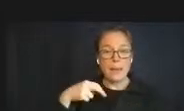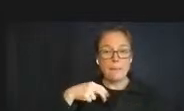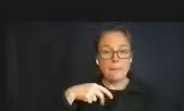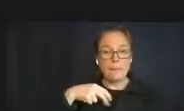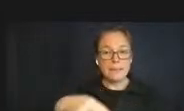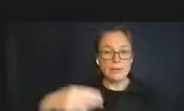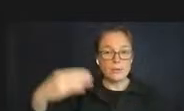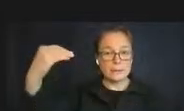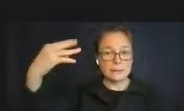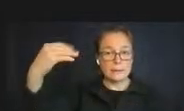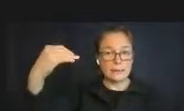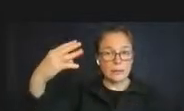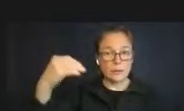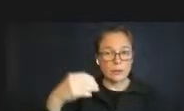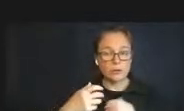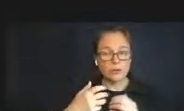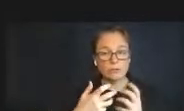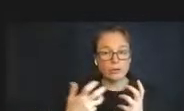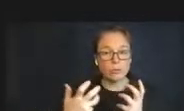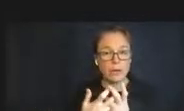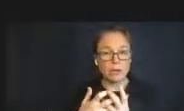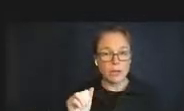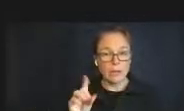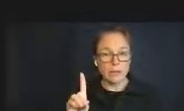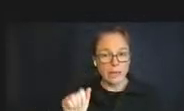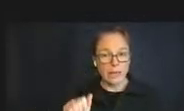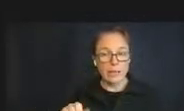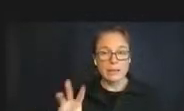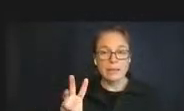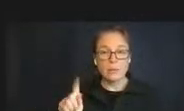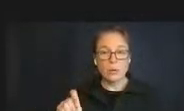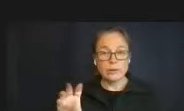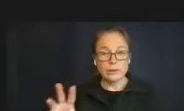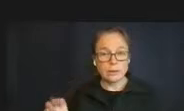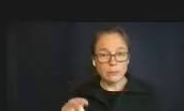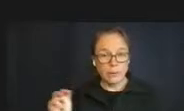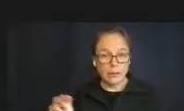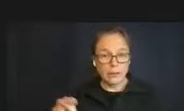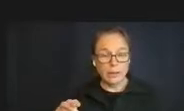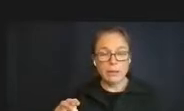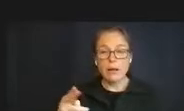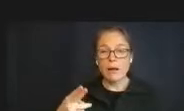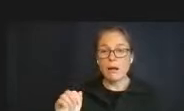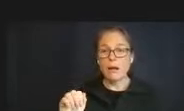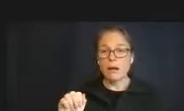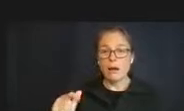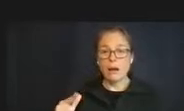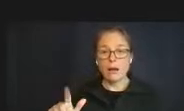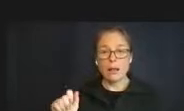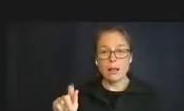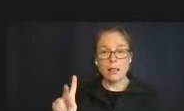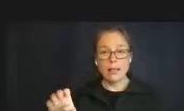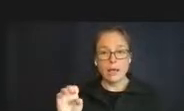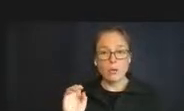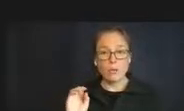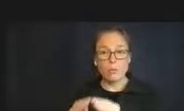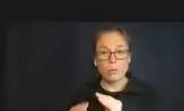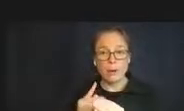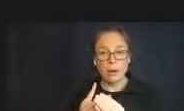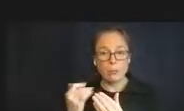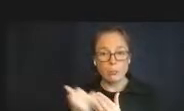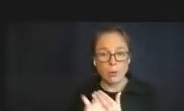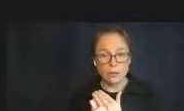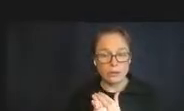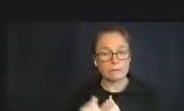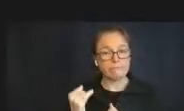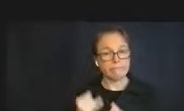compliance, $6.6 million for Hag Lake Slide Repair Project. This is the last in a series